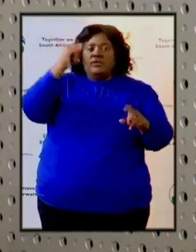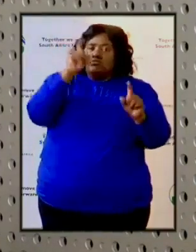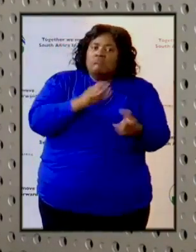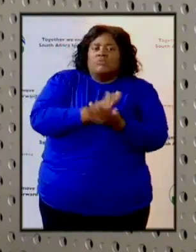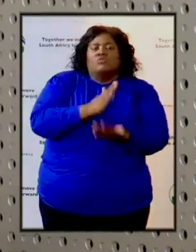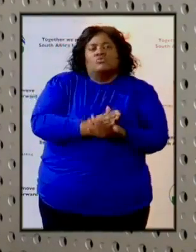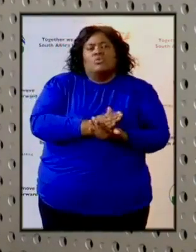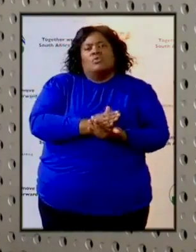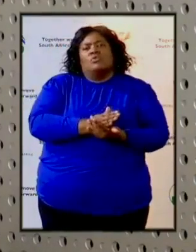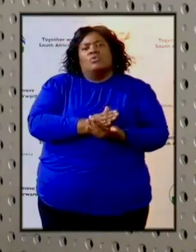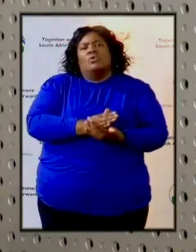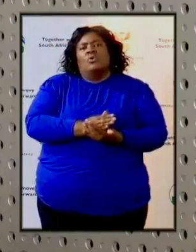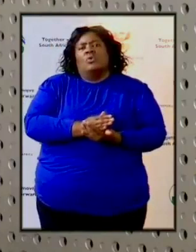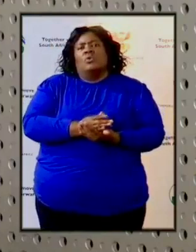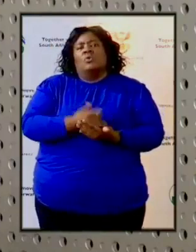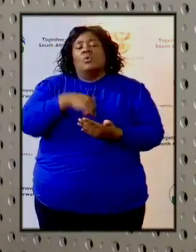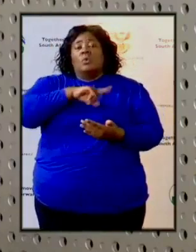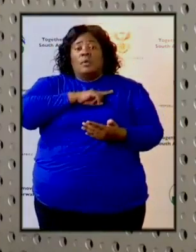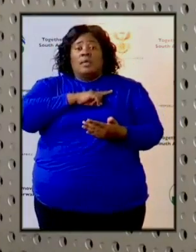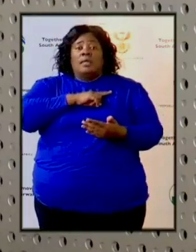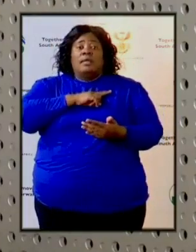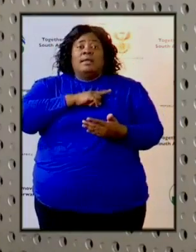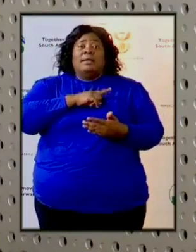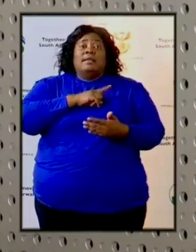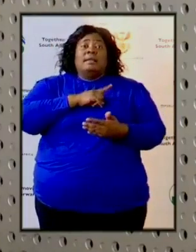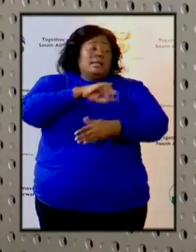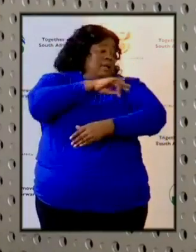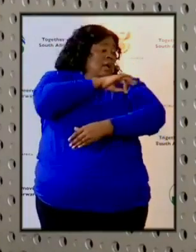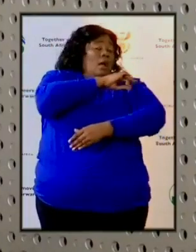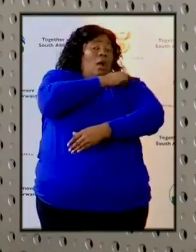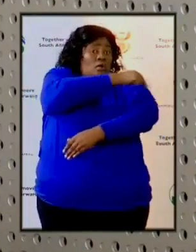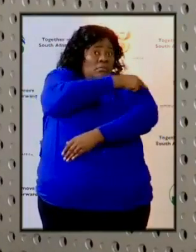don't overwhelm our hospitals.